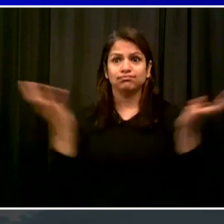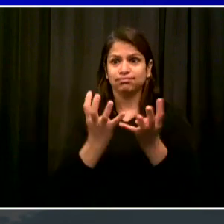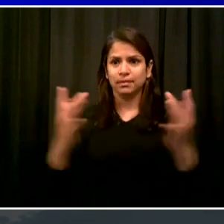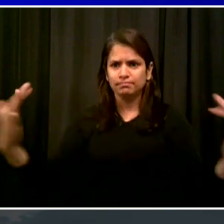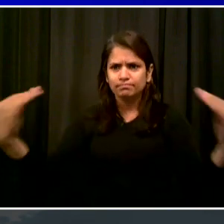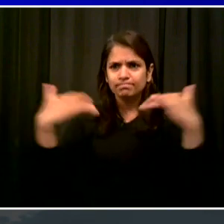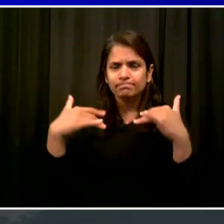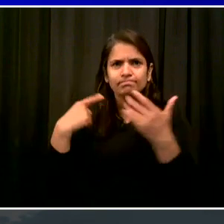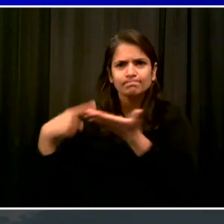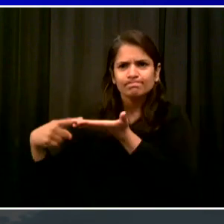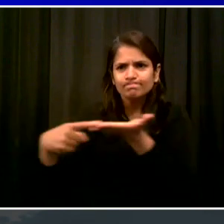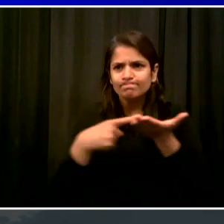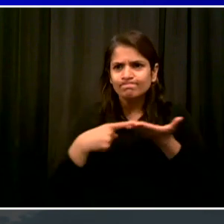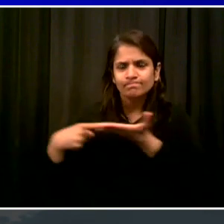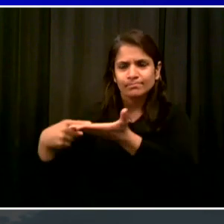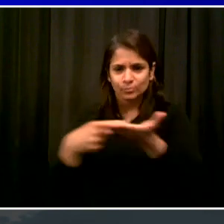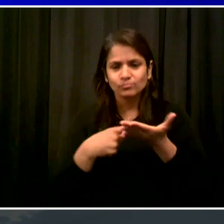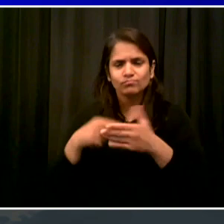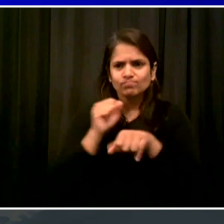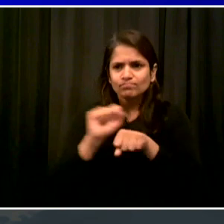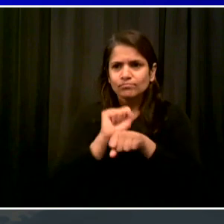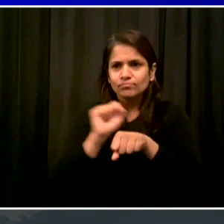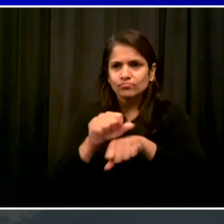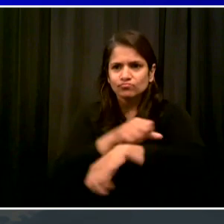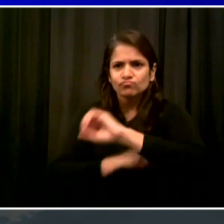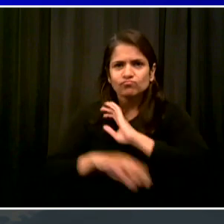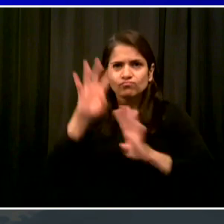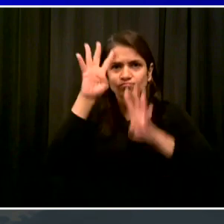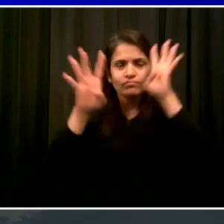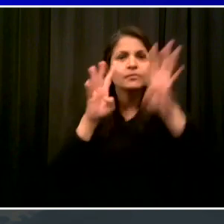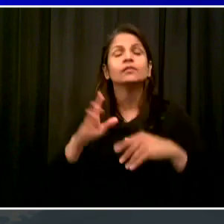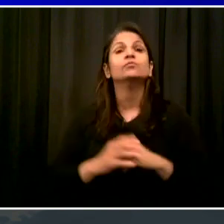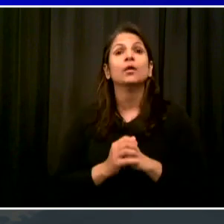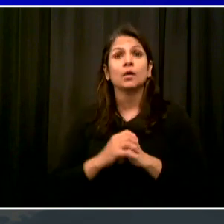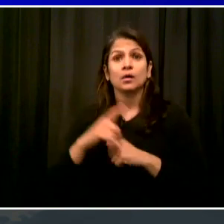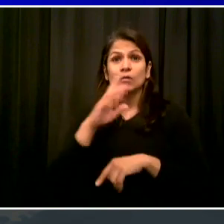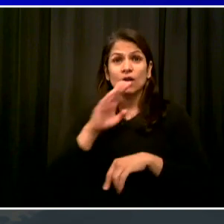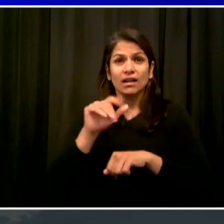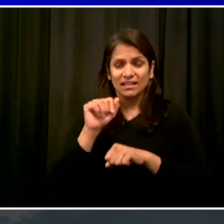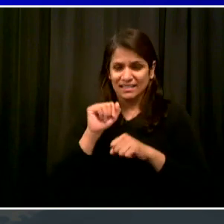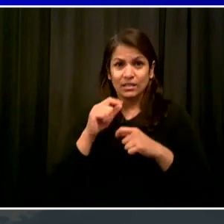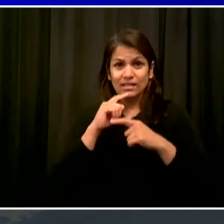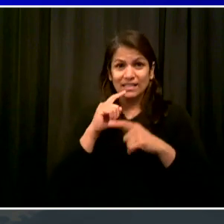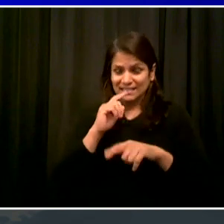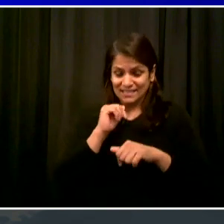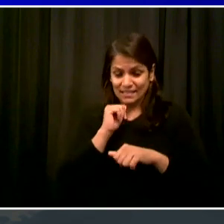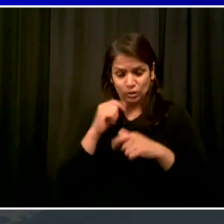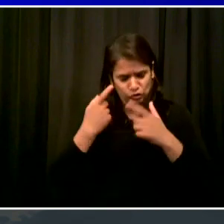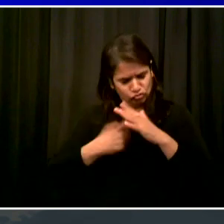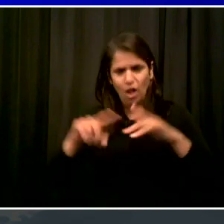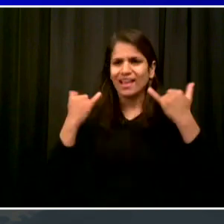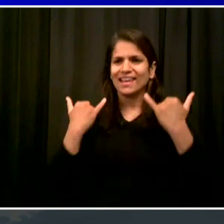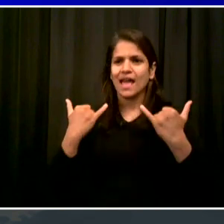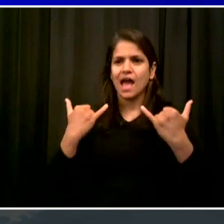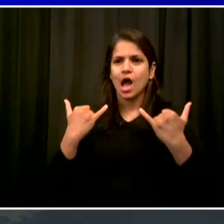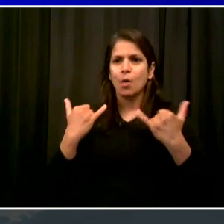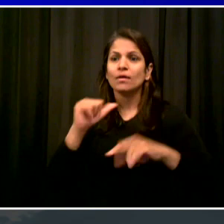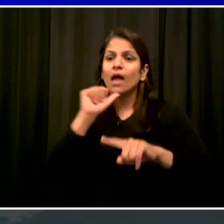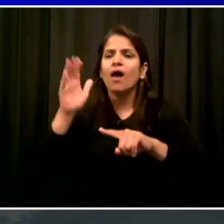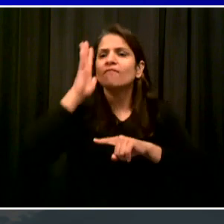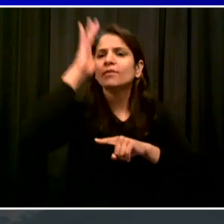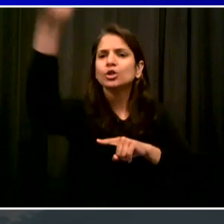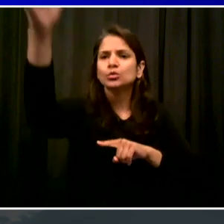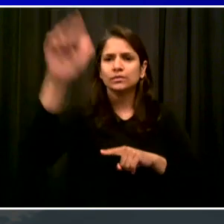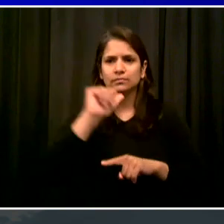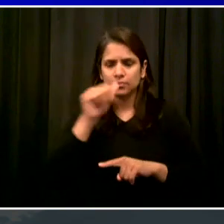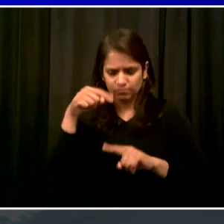now. And so the task force insisted that we look at how to speed up all of our plans and make